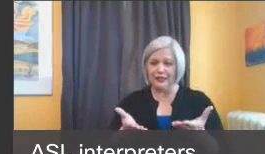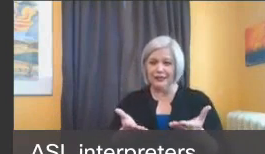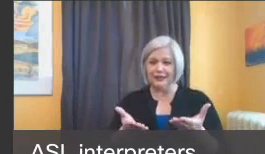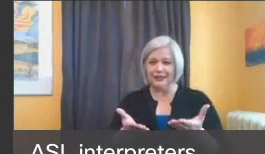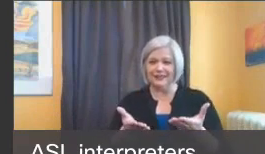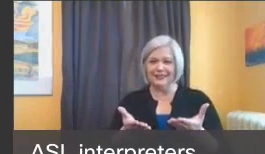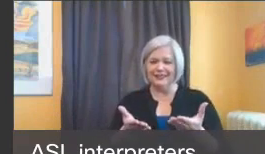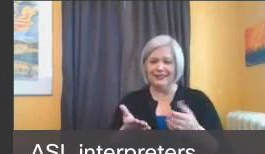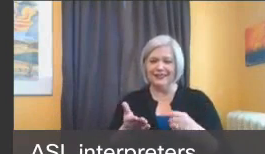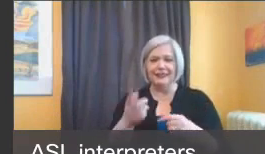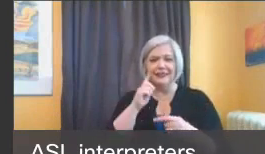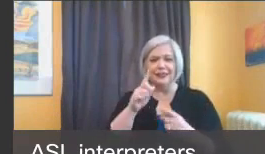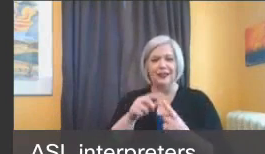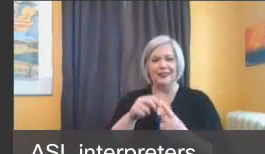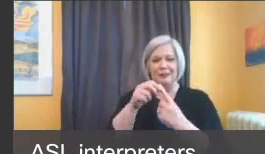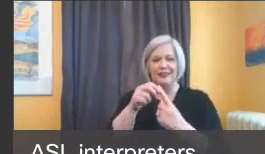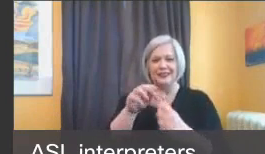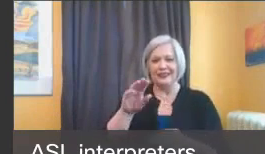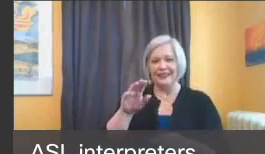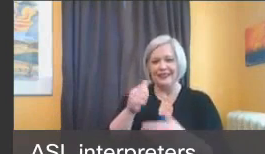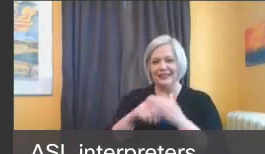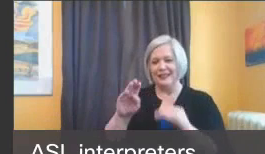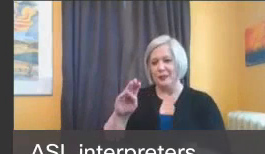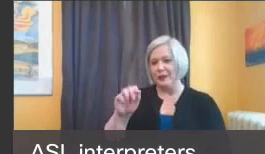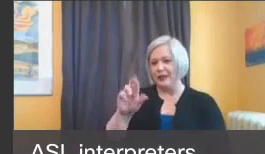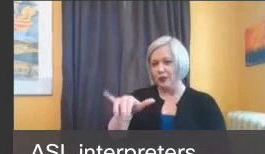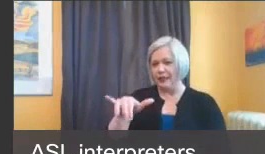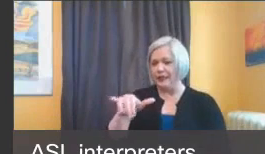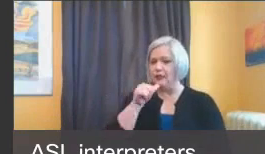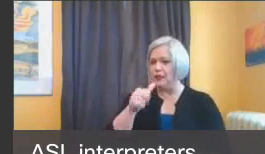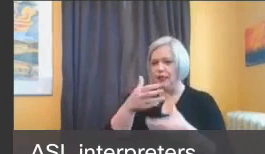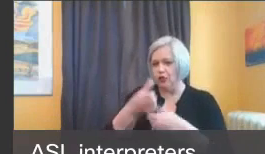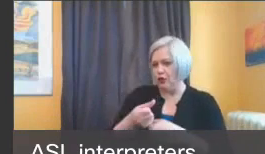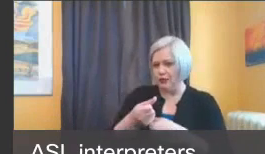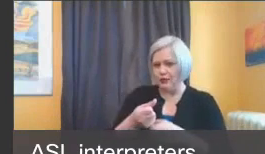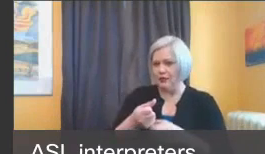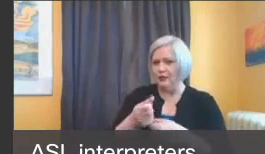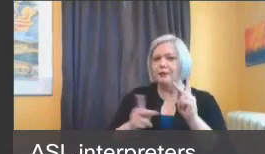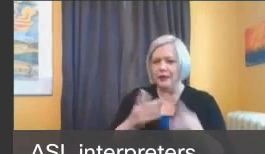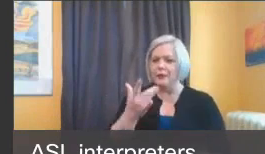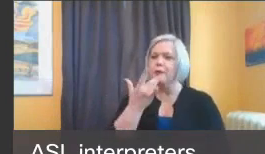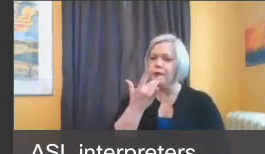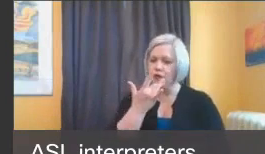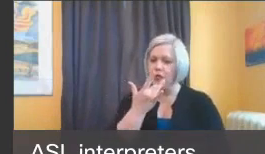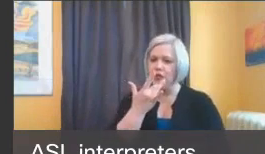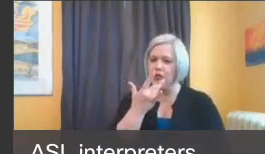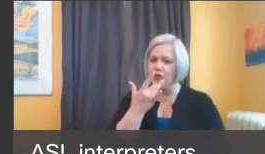are, you know, especially our minority communities, there's a mistrust of institutions. People will prefer to do things like, say, have the church